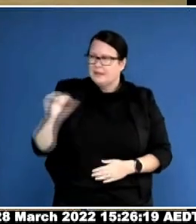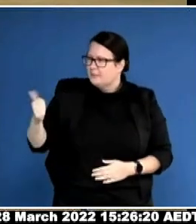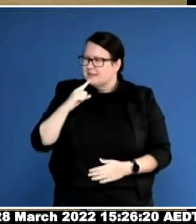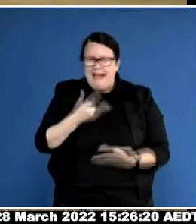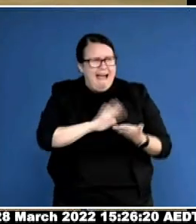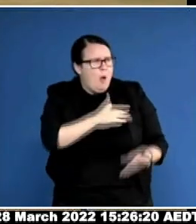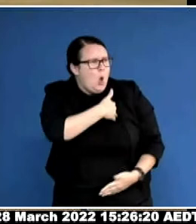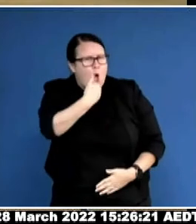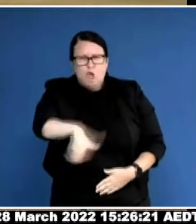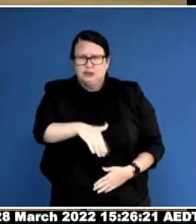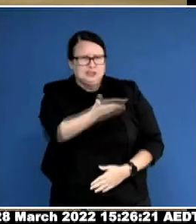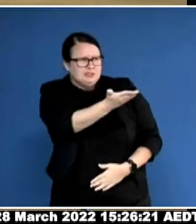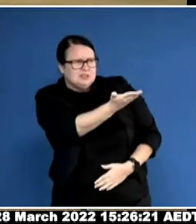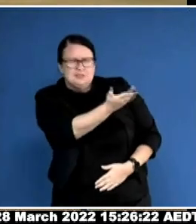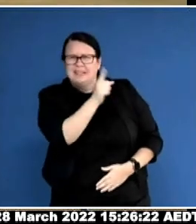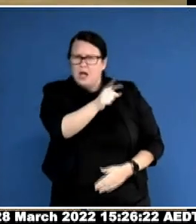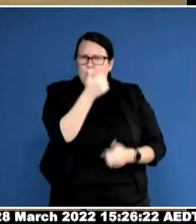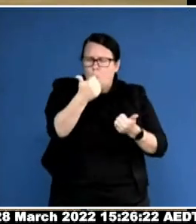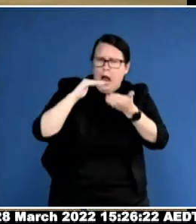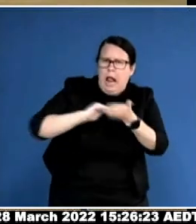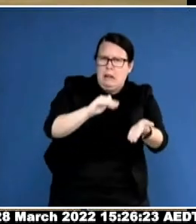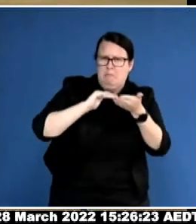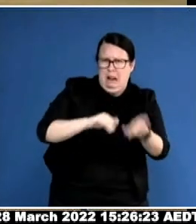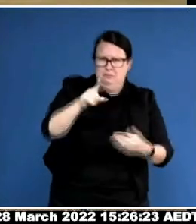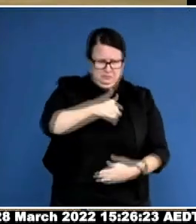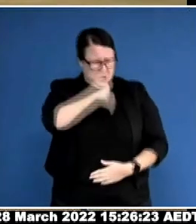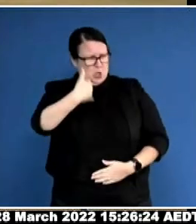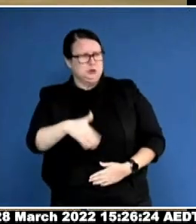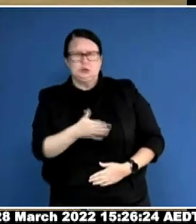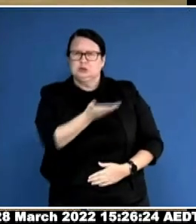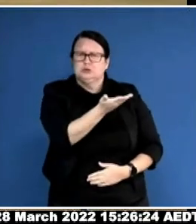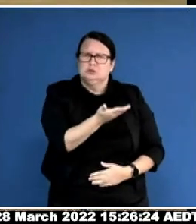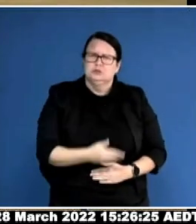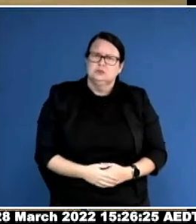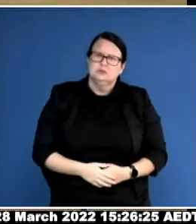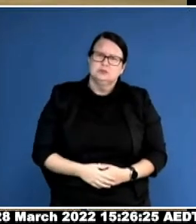can you hurt him like this when he does so much for you, when he's helping you?"